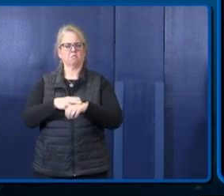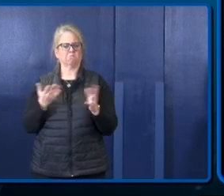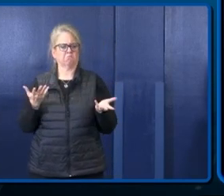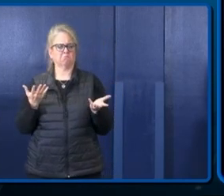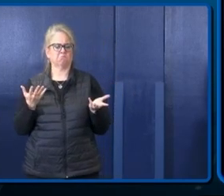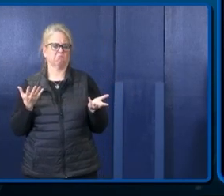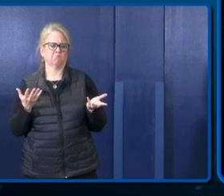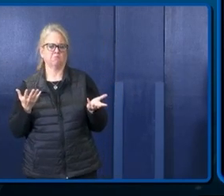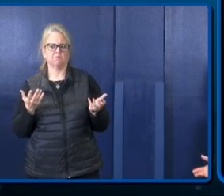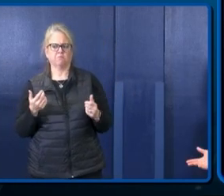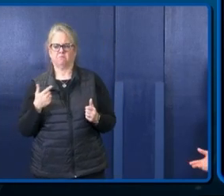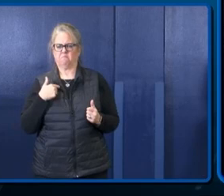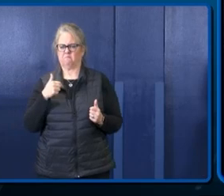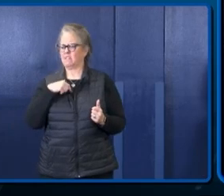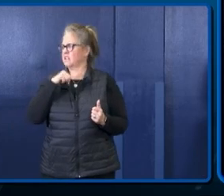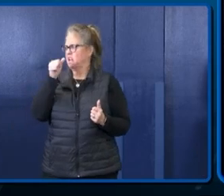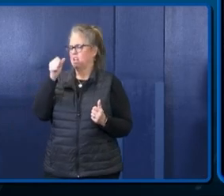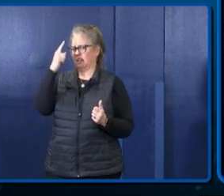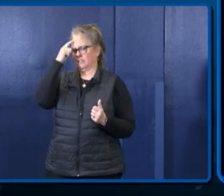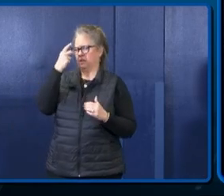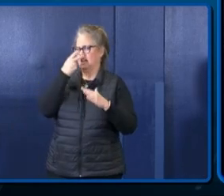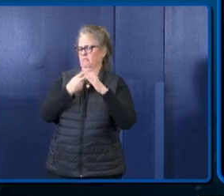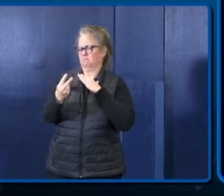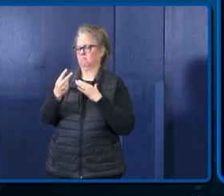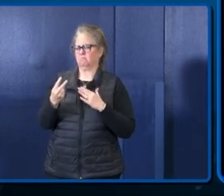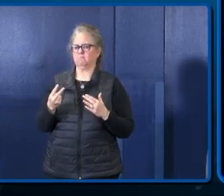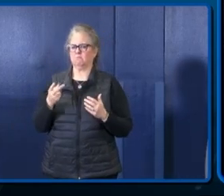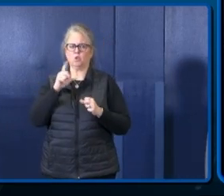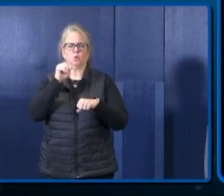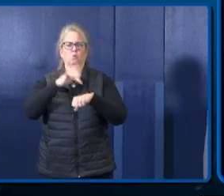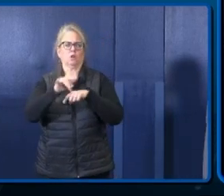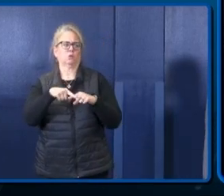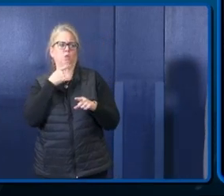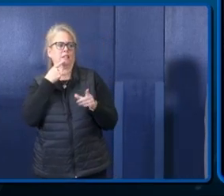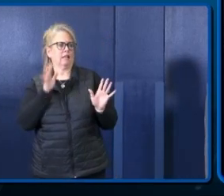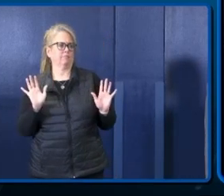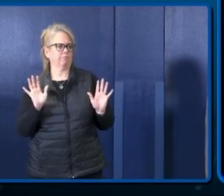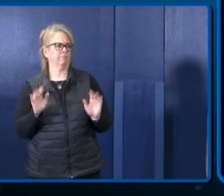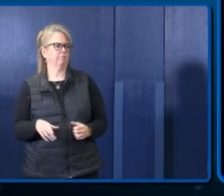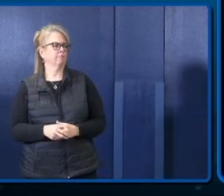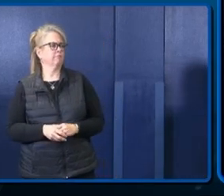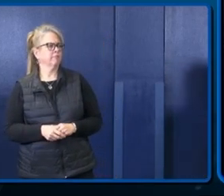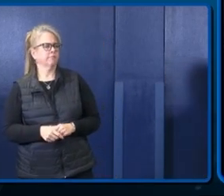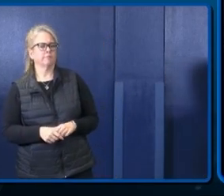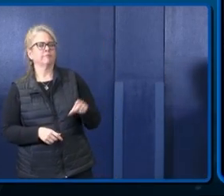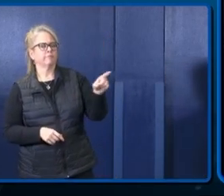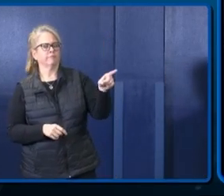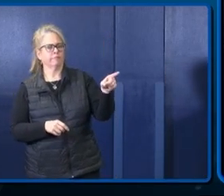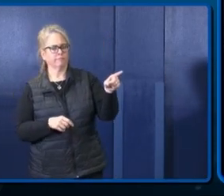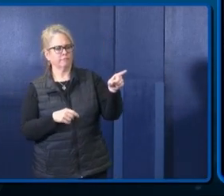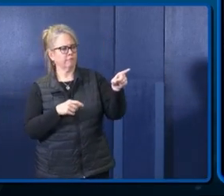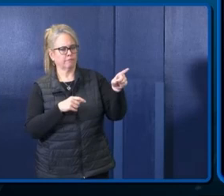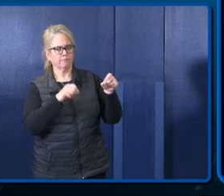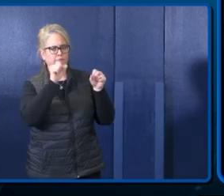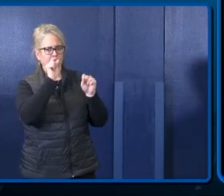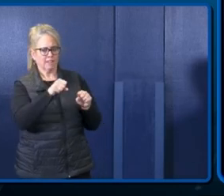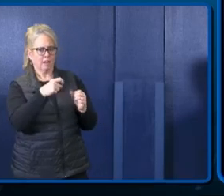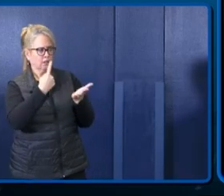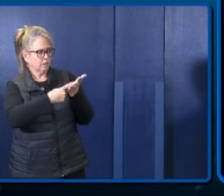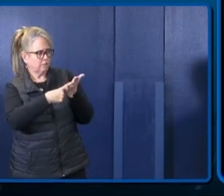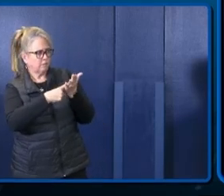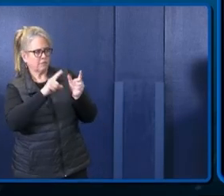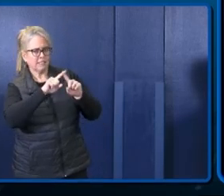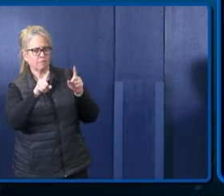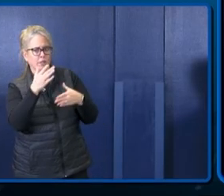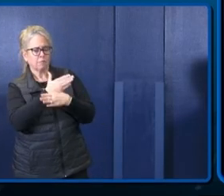will become an issue in this case. It's premature. Can you talk a little bit about the difference between the